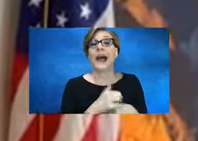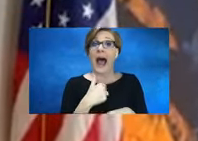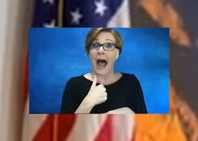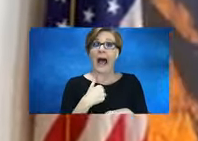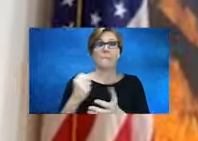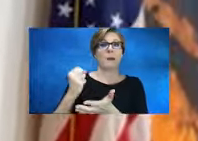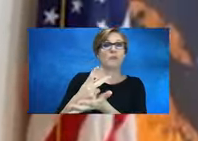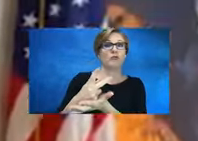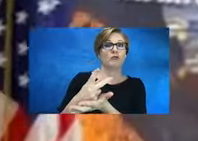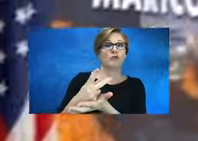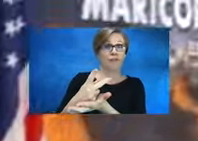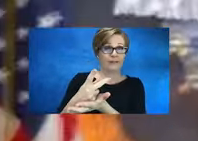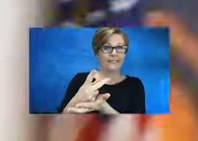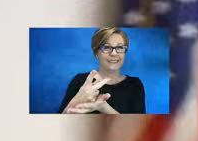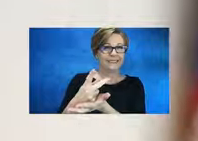access.